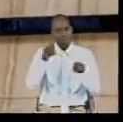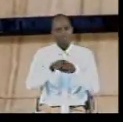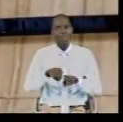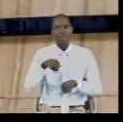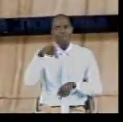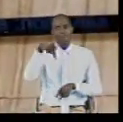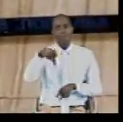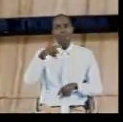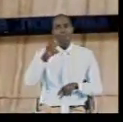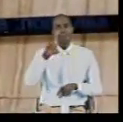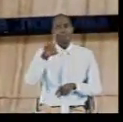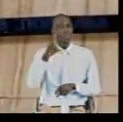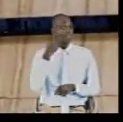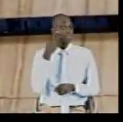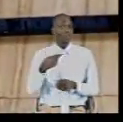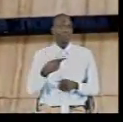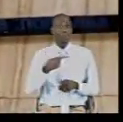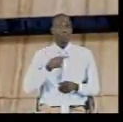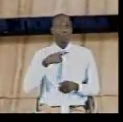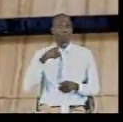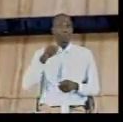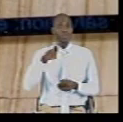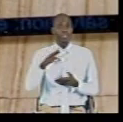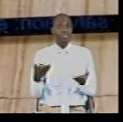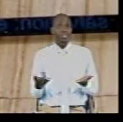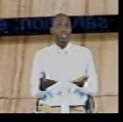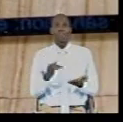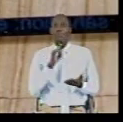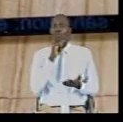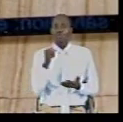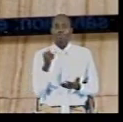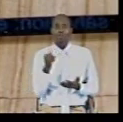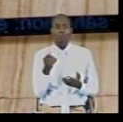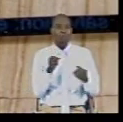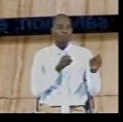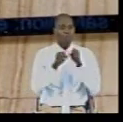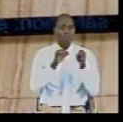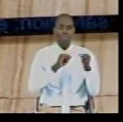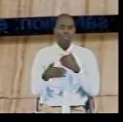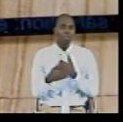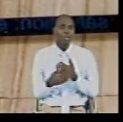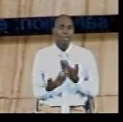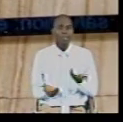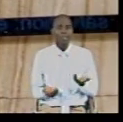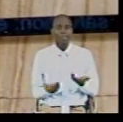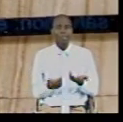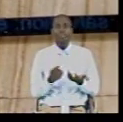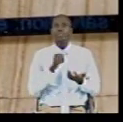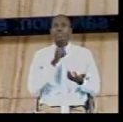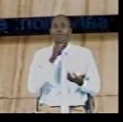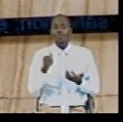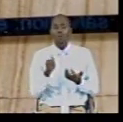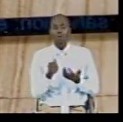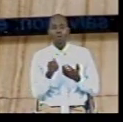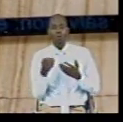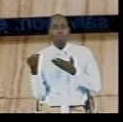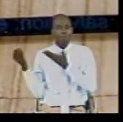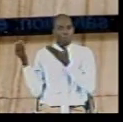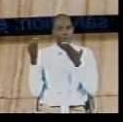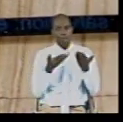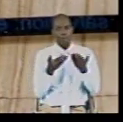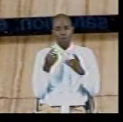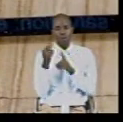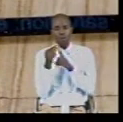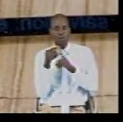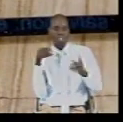at Peter. Instead of fighting back, instead of throwing mud at him or stone at